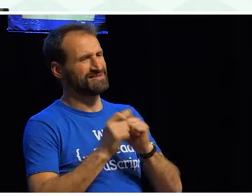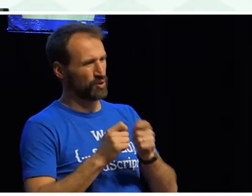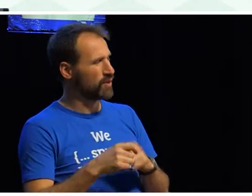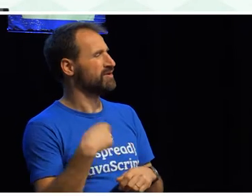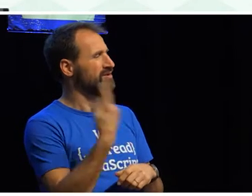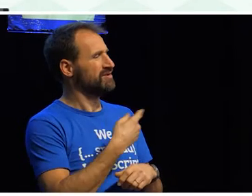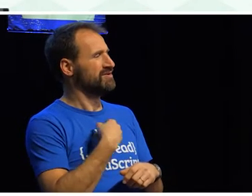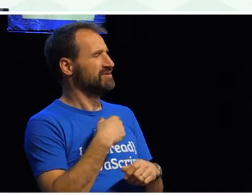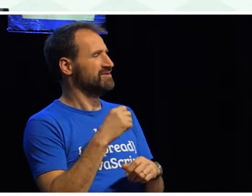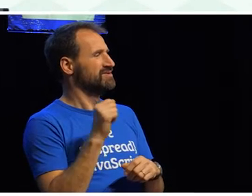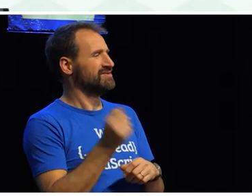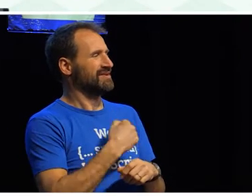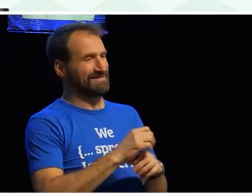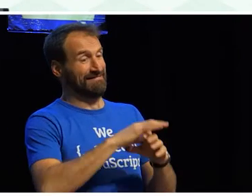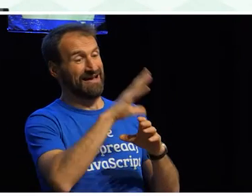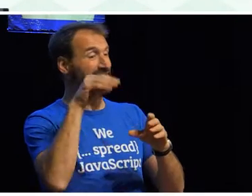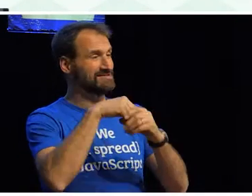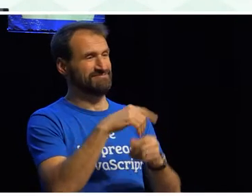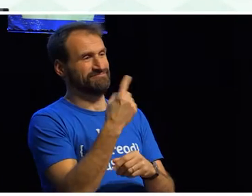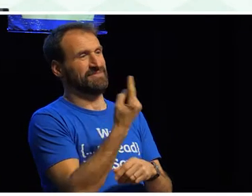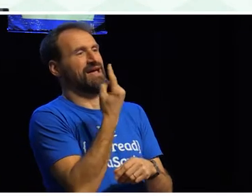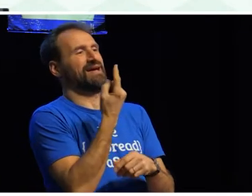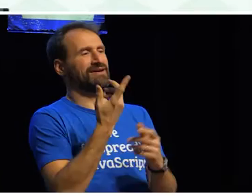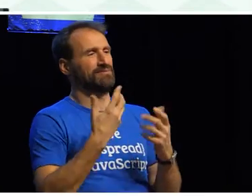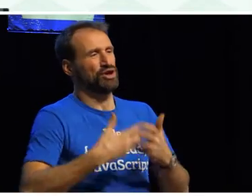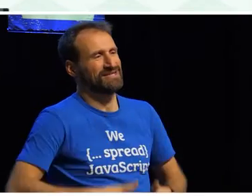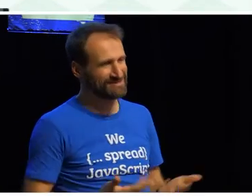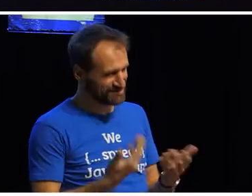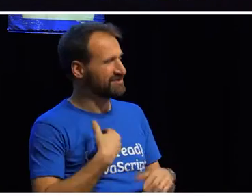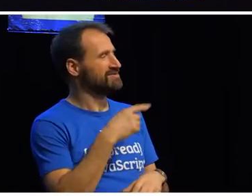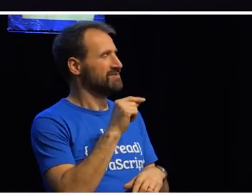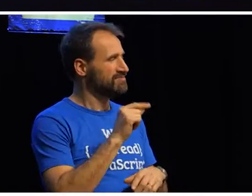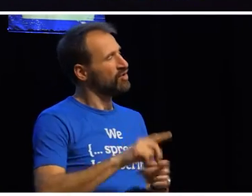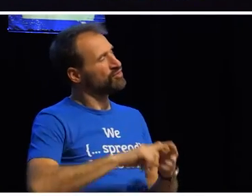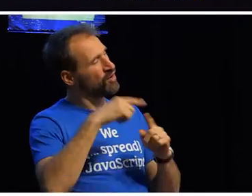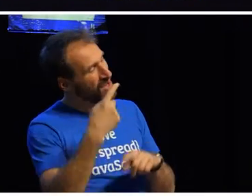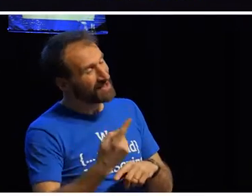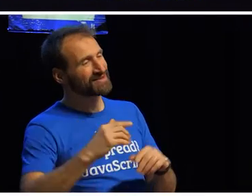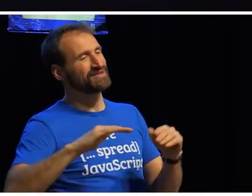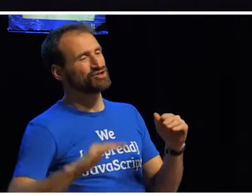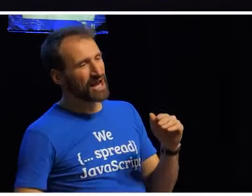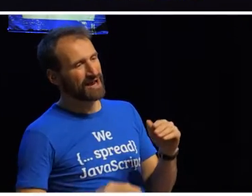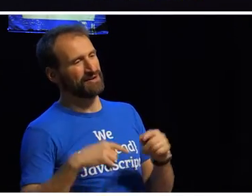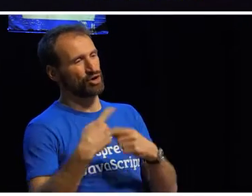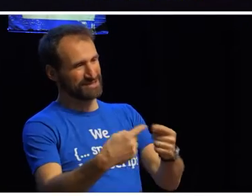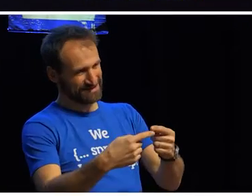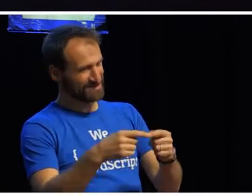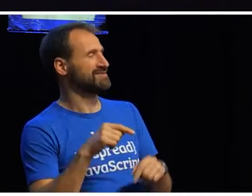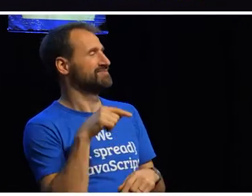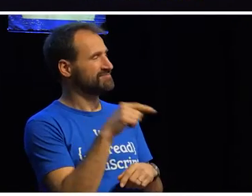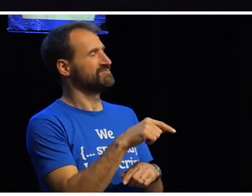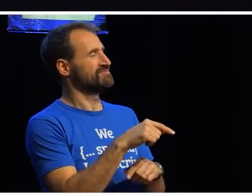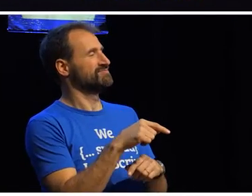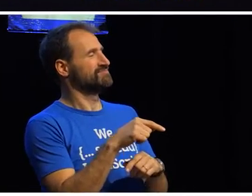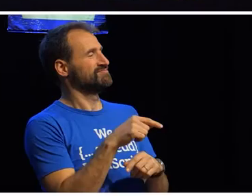in a single process. Like, so I'm just using another child process. This time I'm using a fork method to just dump